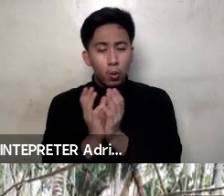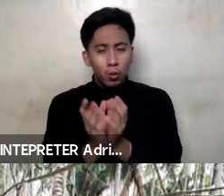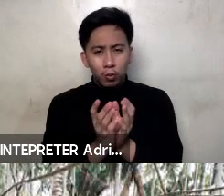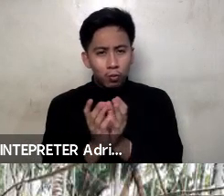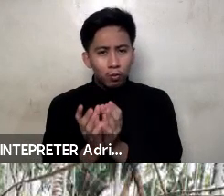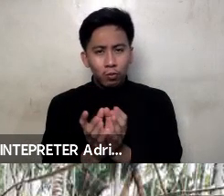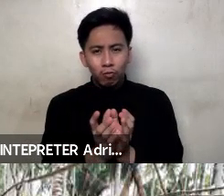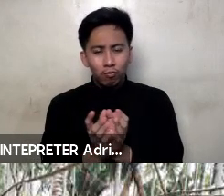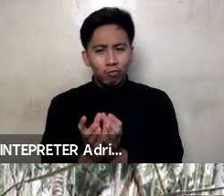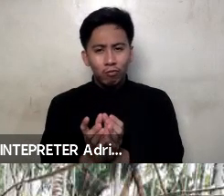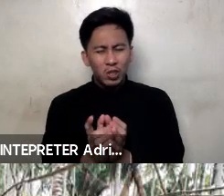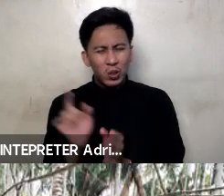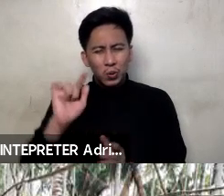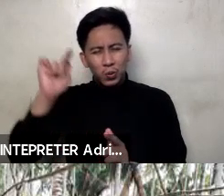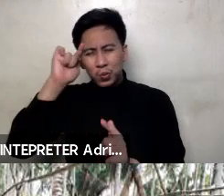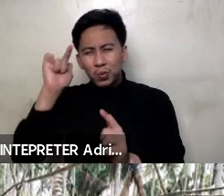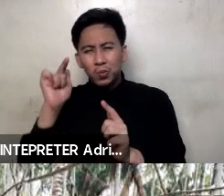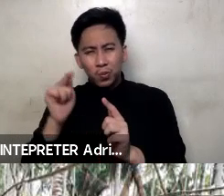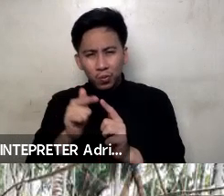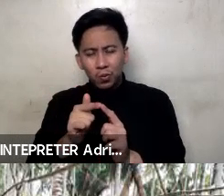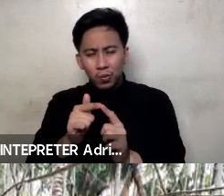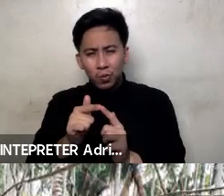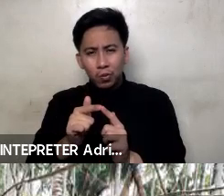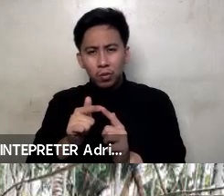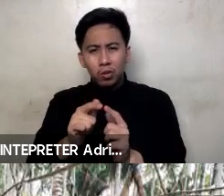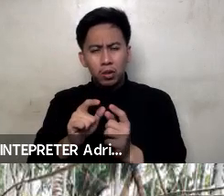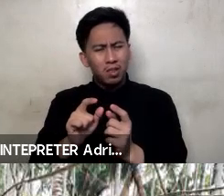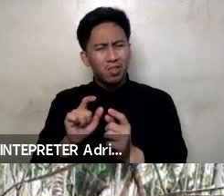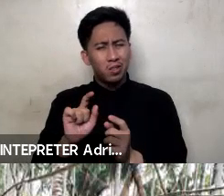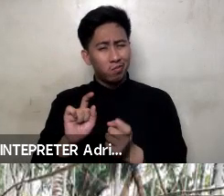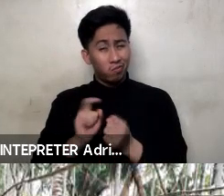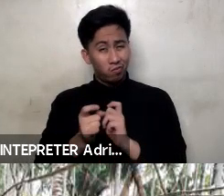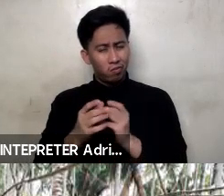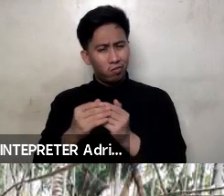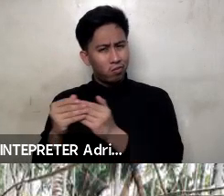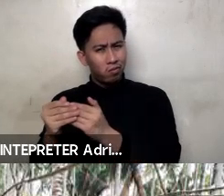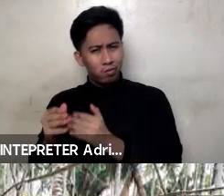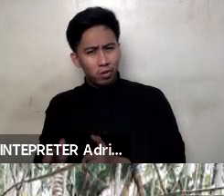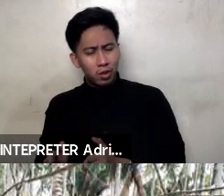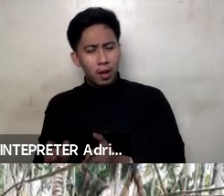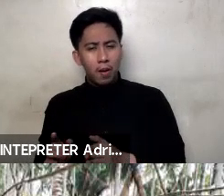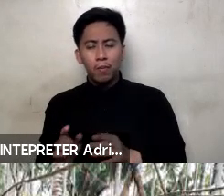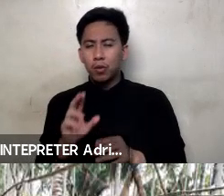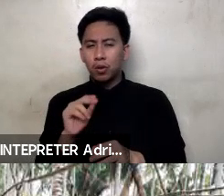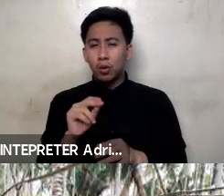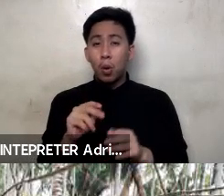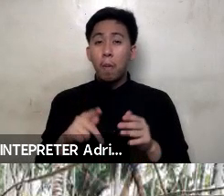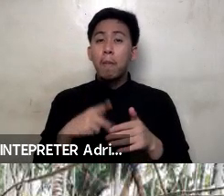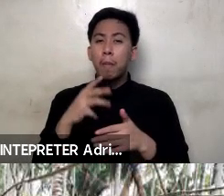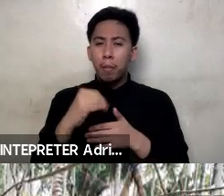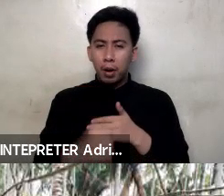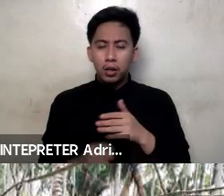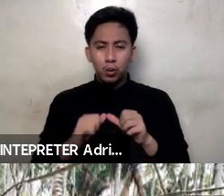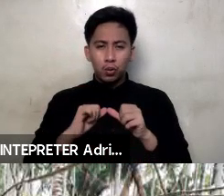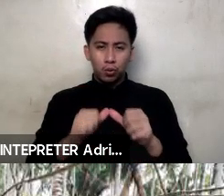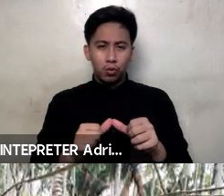the intention that in spite of change of leadership, the project will be sustained